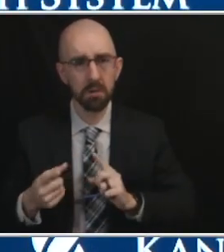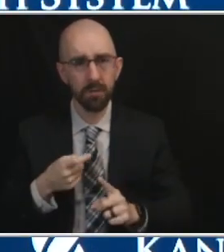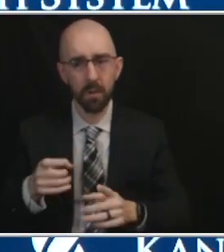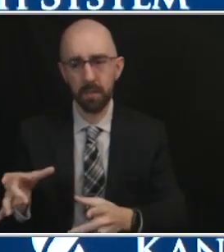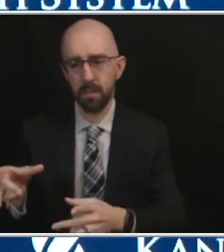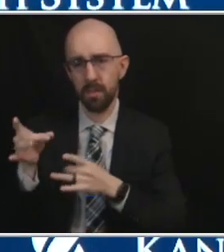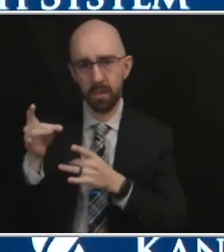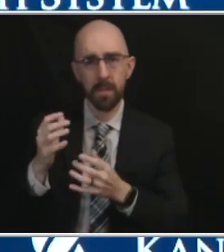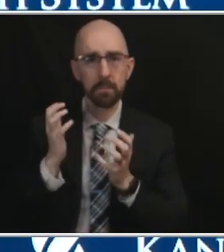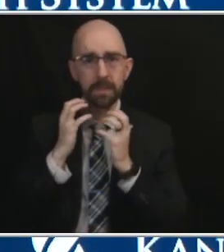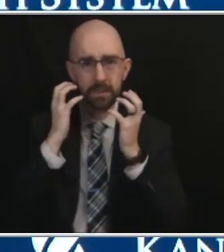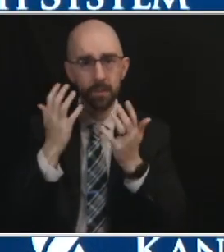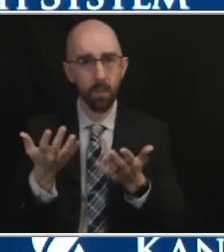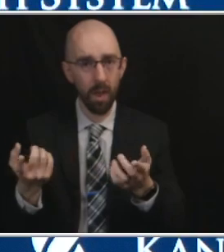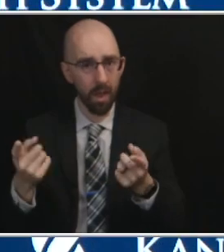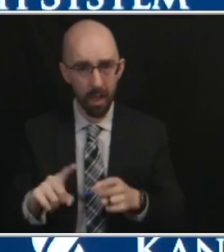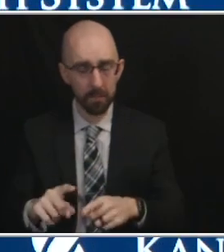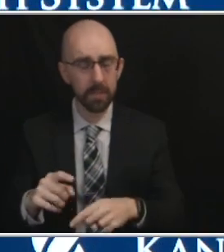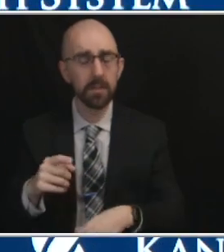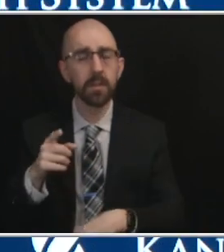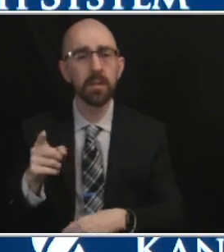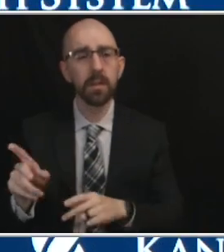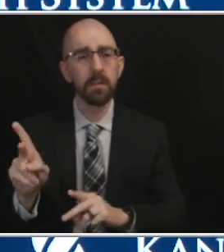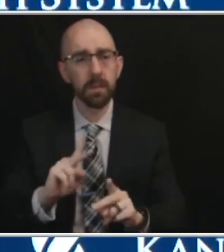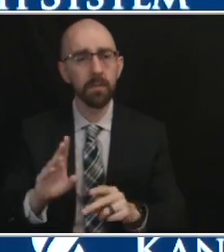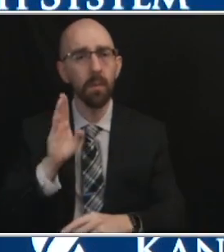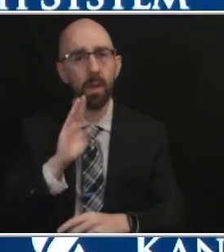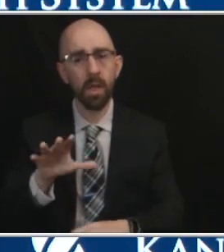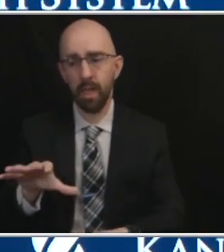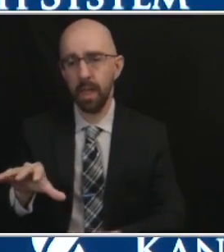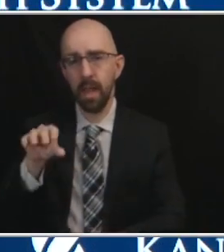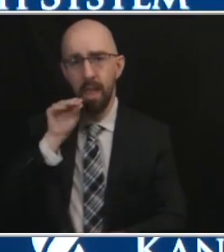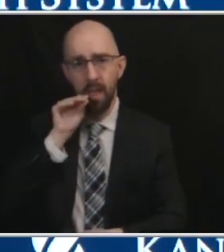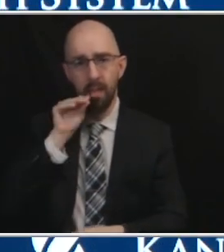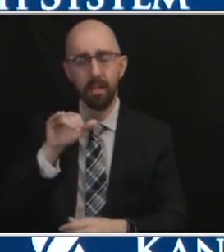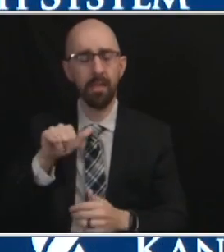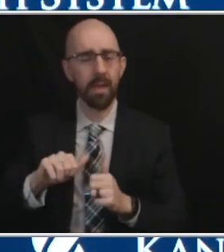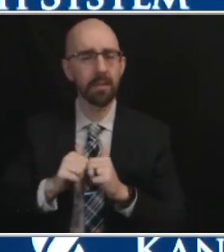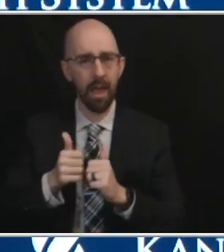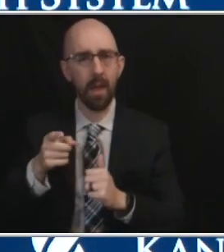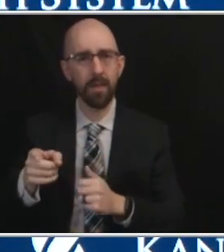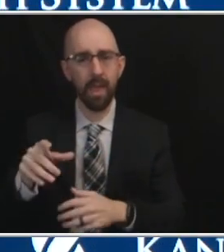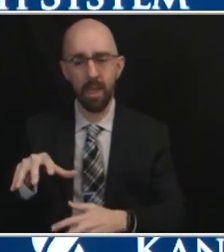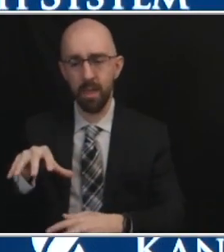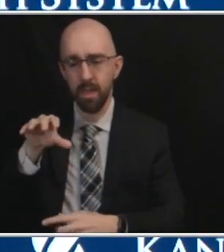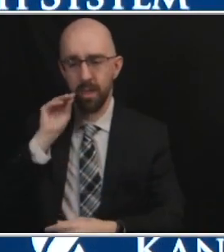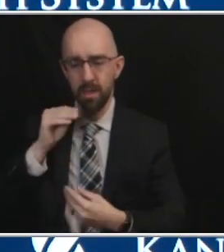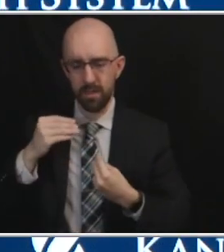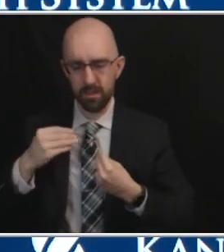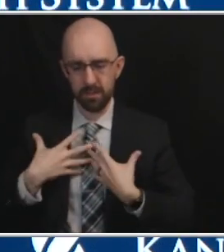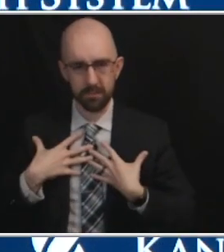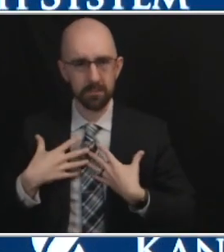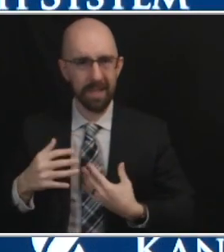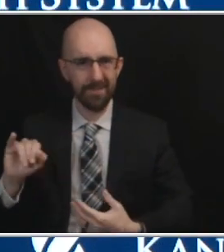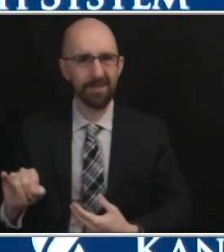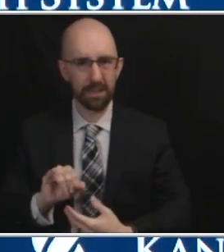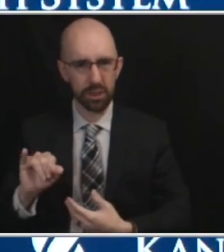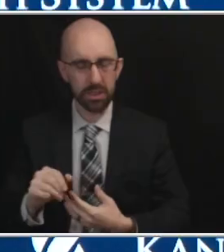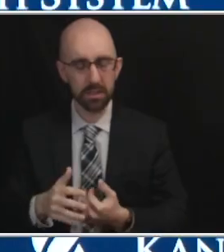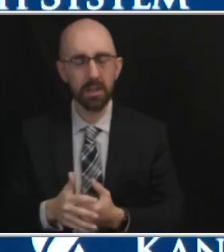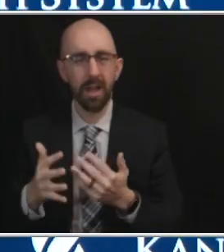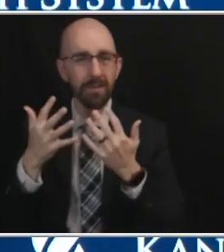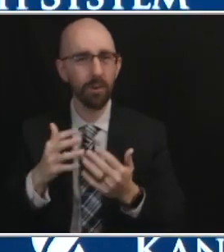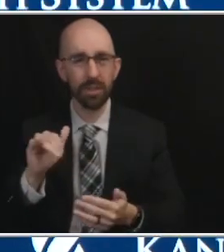because what happens is people will inhale it, and that is how they get infected with measles. But unfortunately, that isn't the